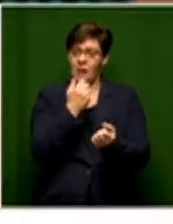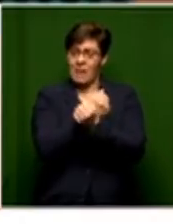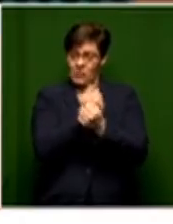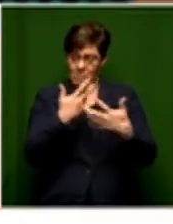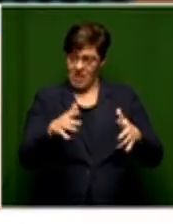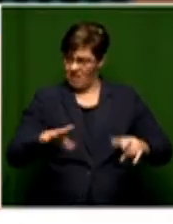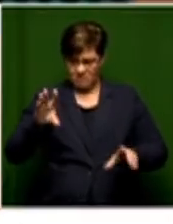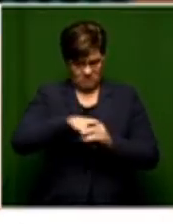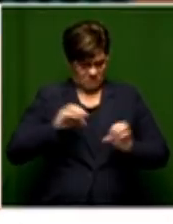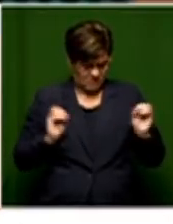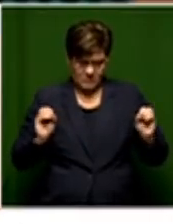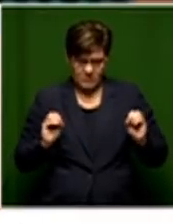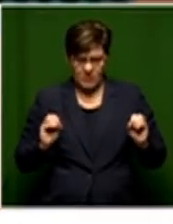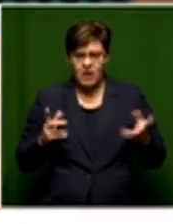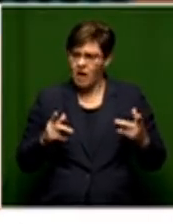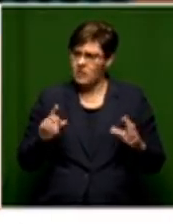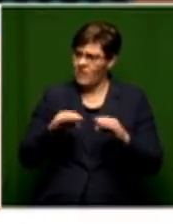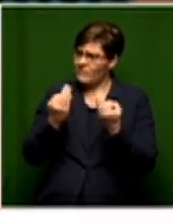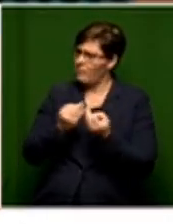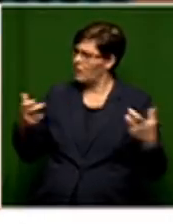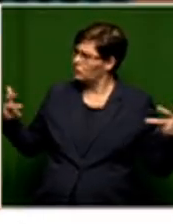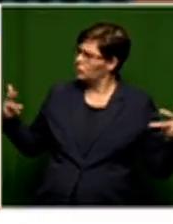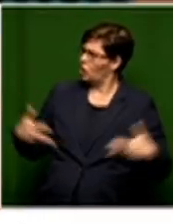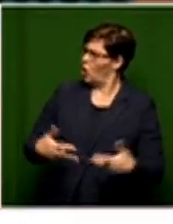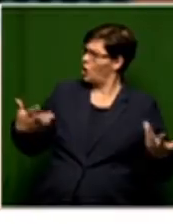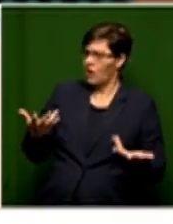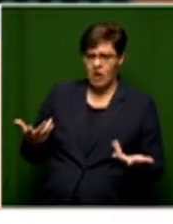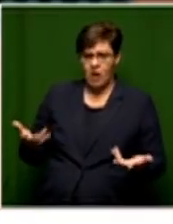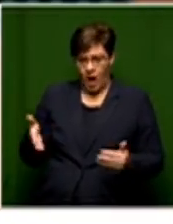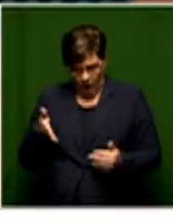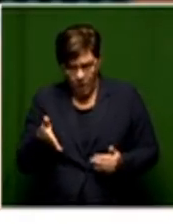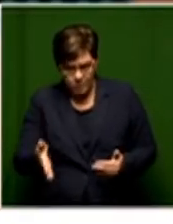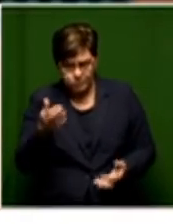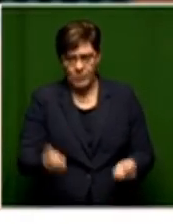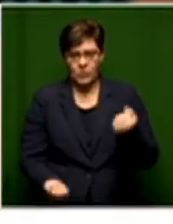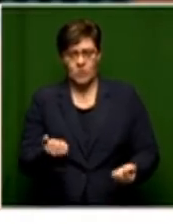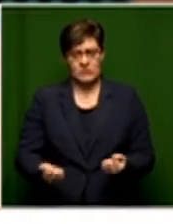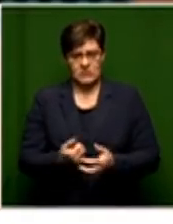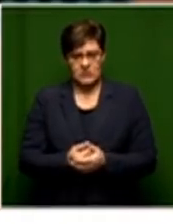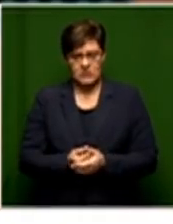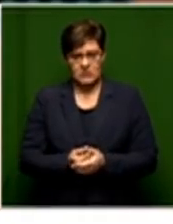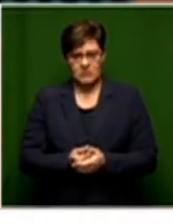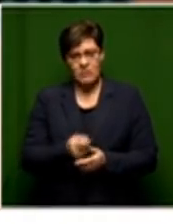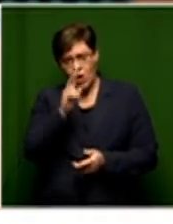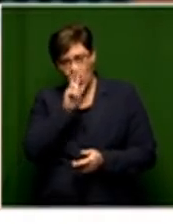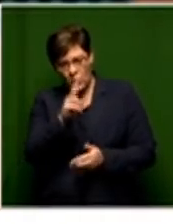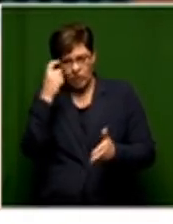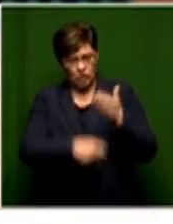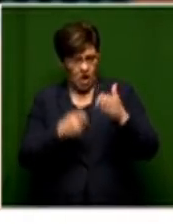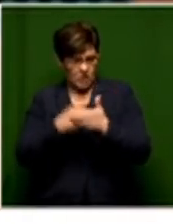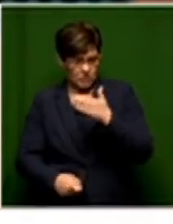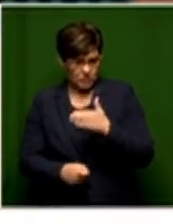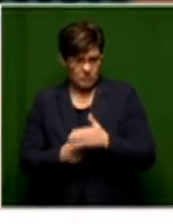this much to the shock of the Meyiwa family, you would recall, who was present in court. Looking back at those charges once